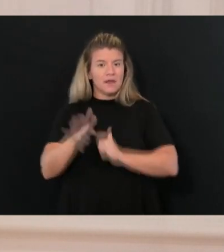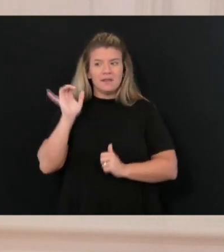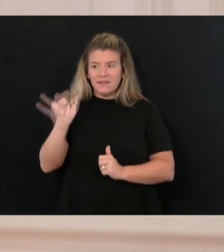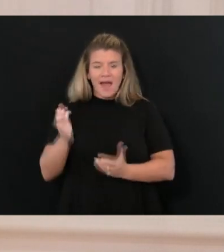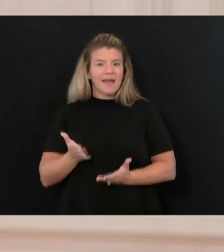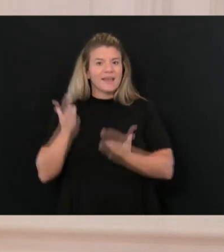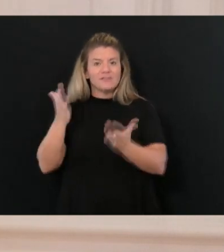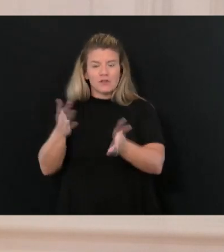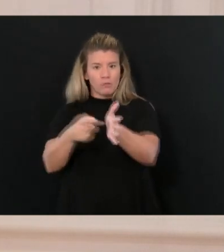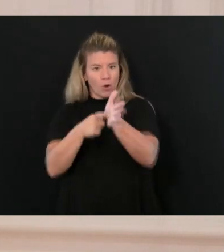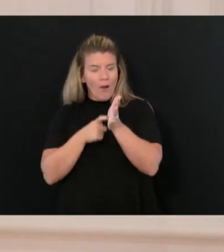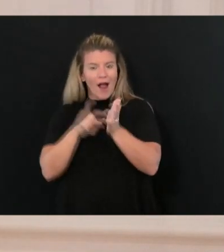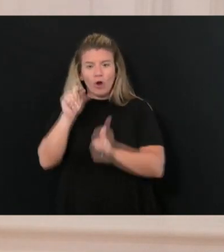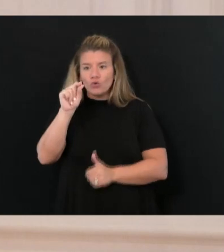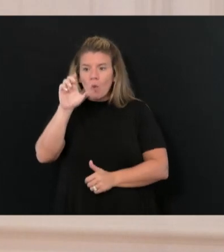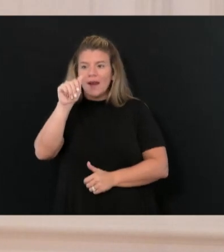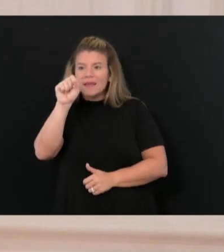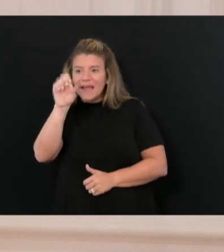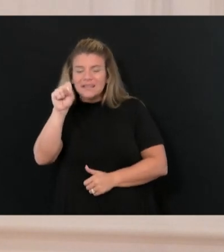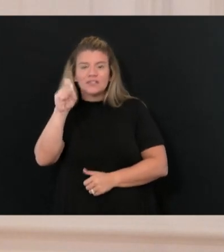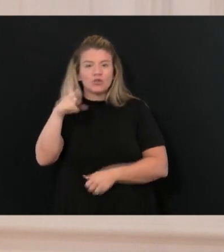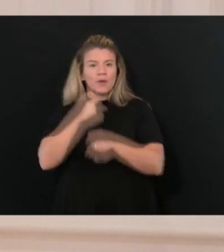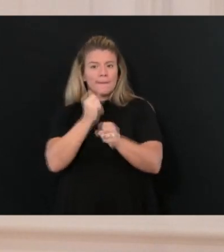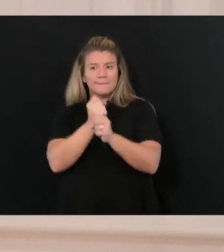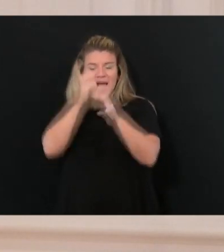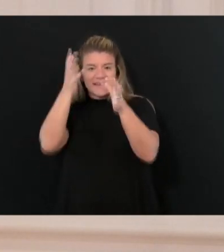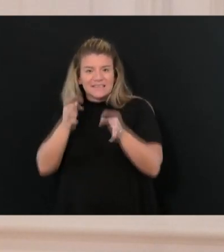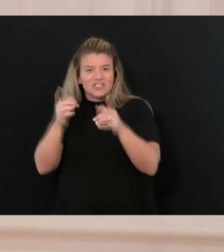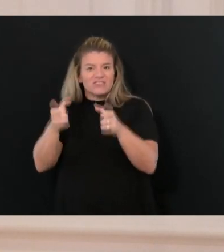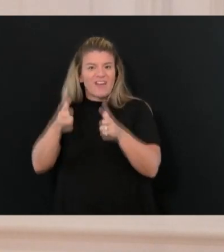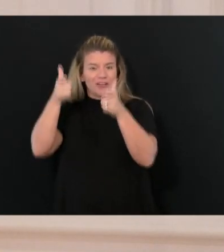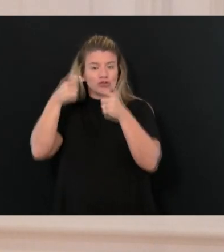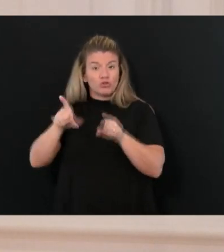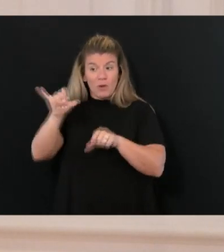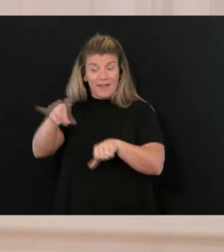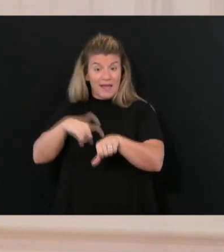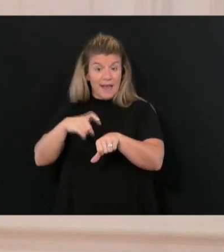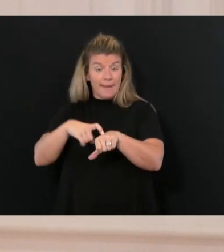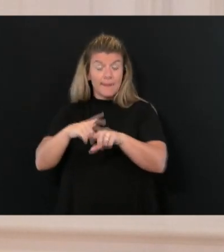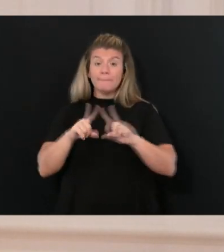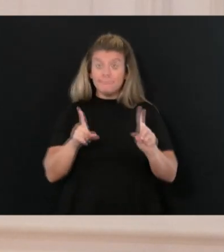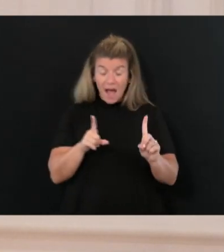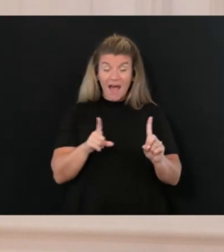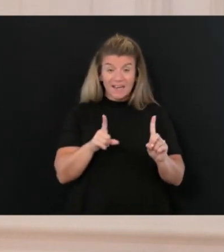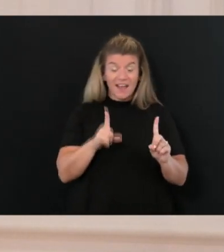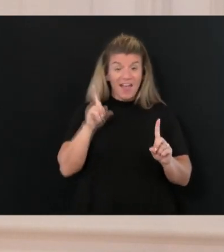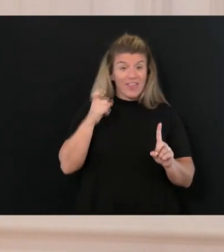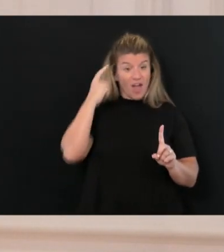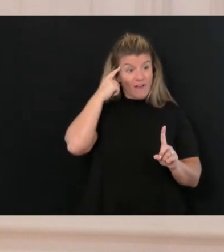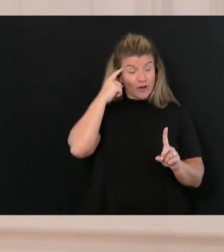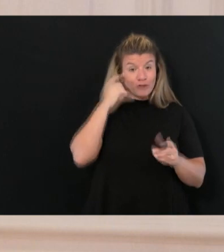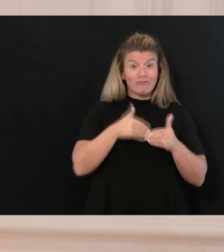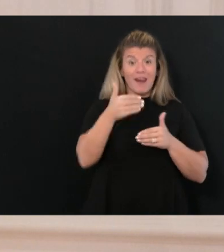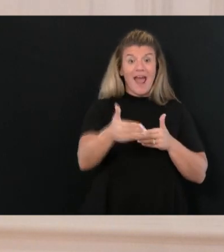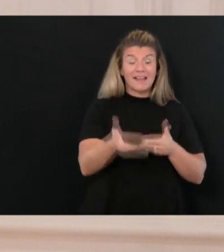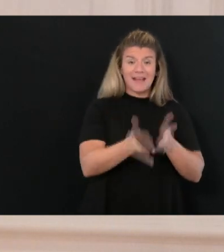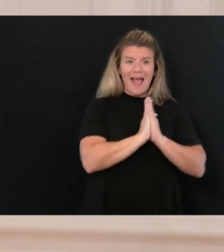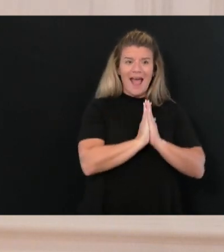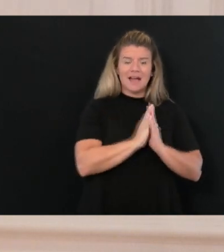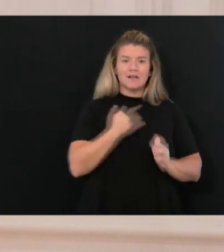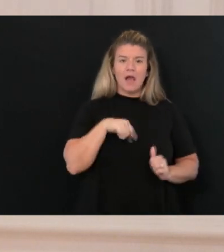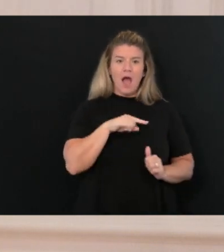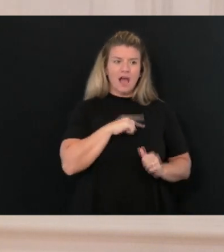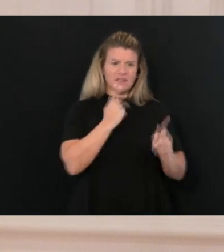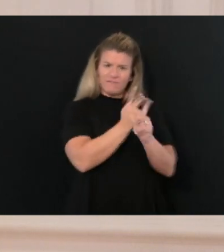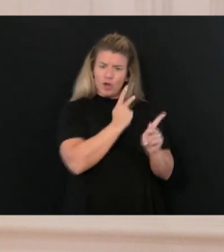20 cases and allows us to make decisions faster, as the governor said, he challenged us, and what we suggested to